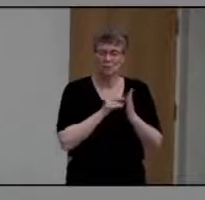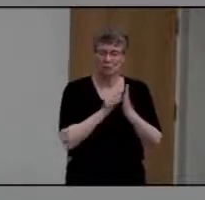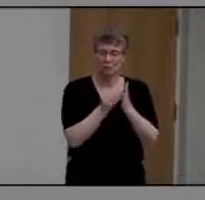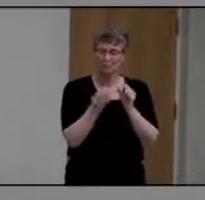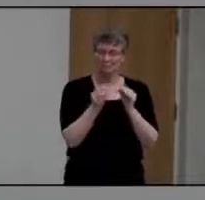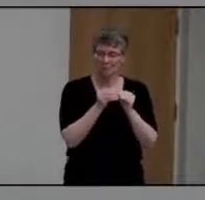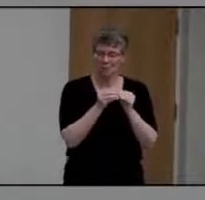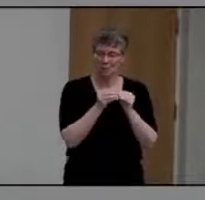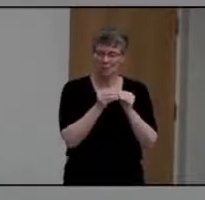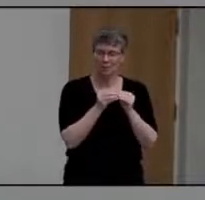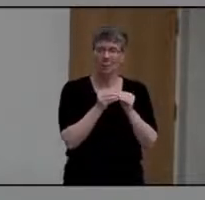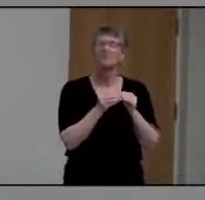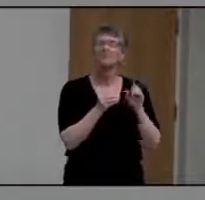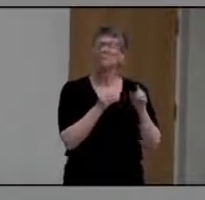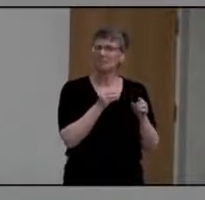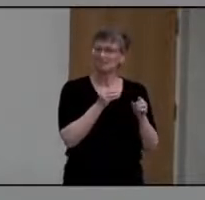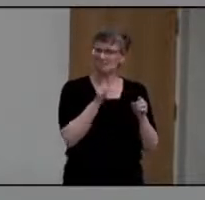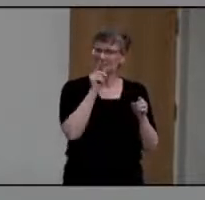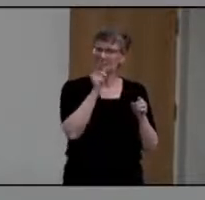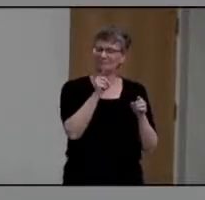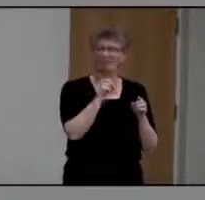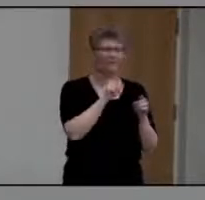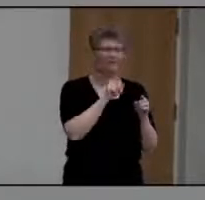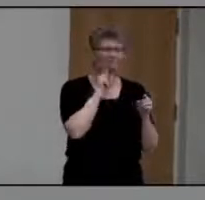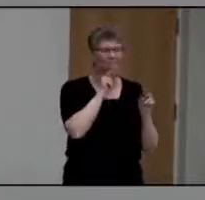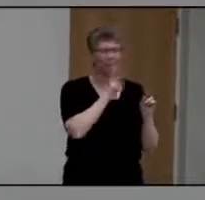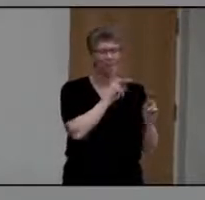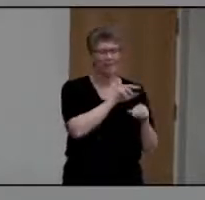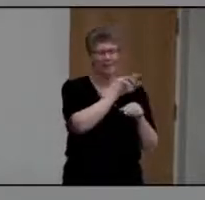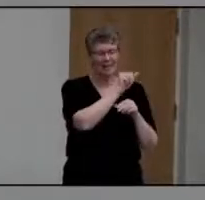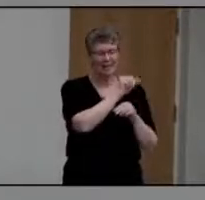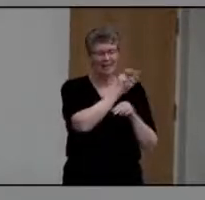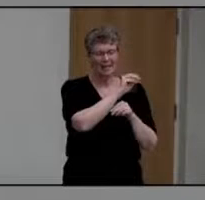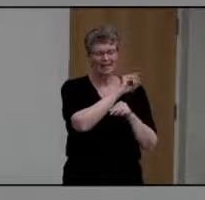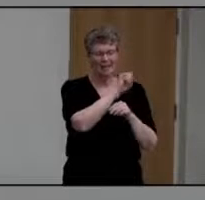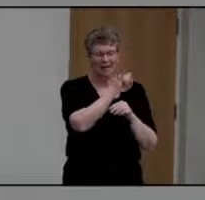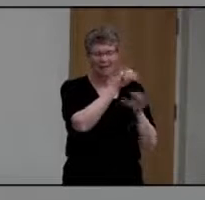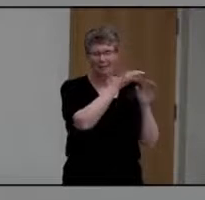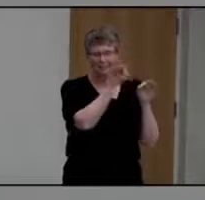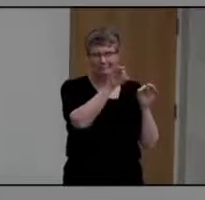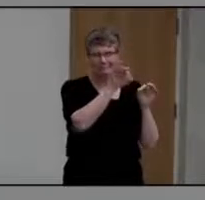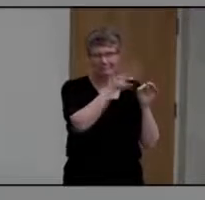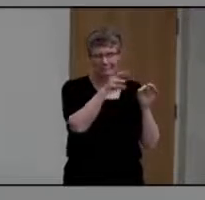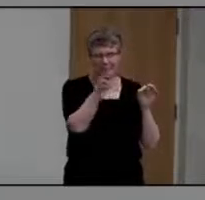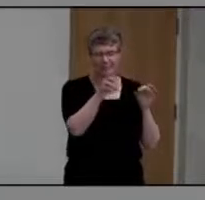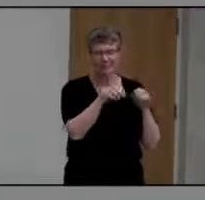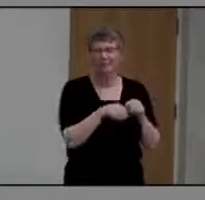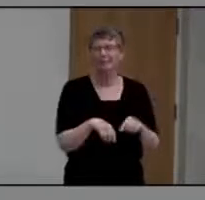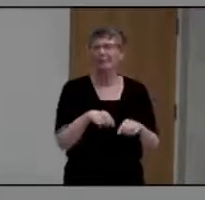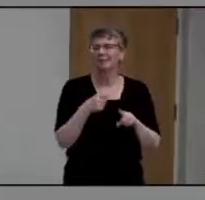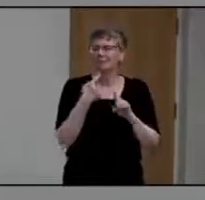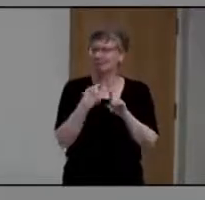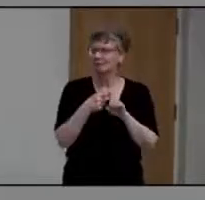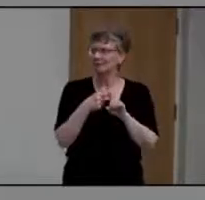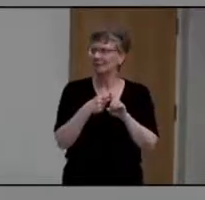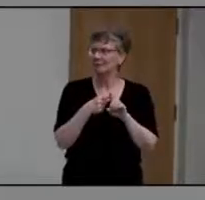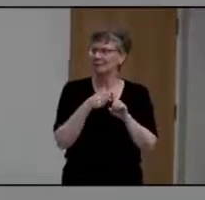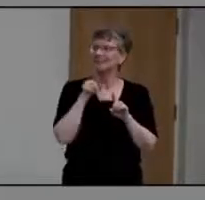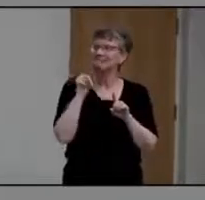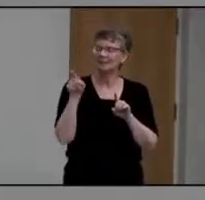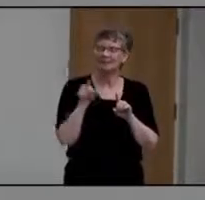can also check out the AI for Society signature area and Amy's website as